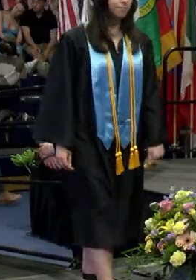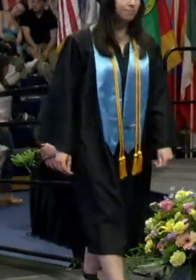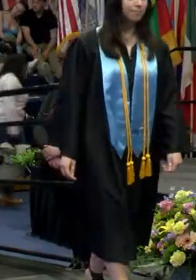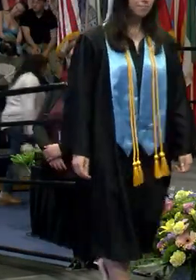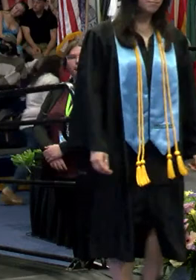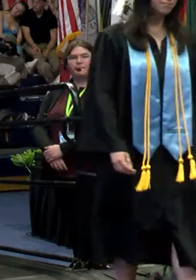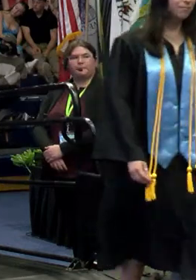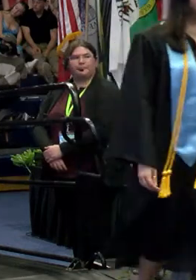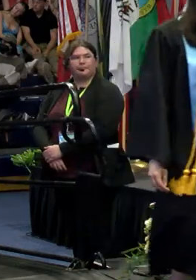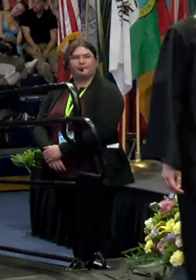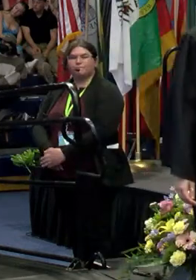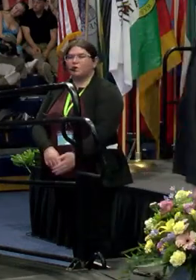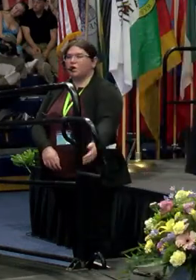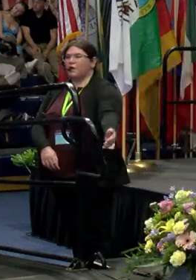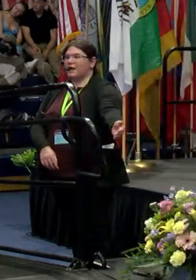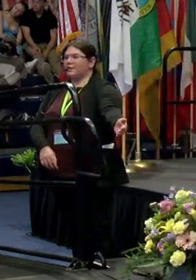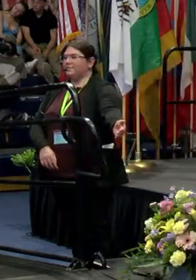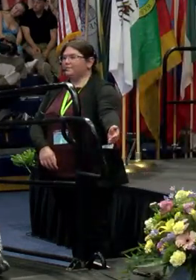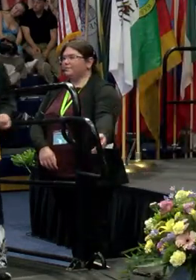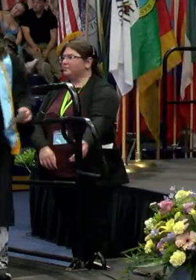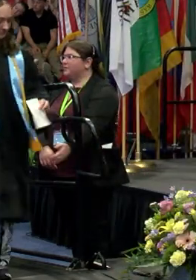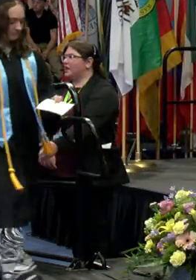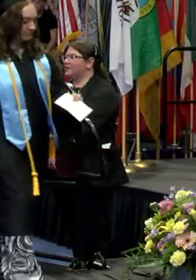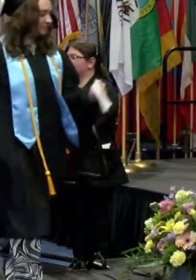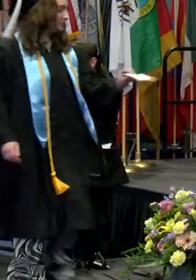Sarah Margaret Spencer, cum laude.